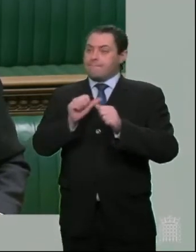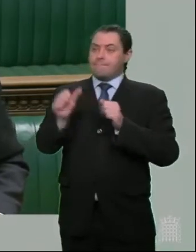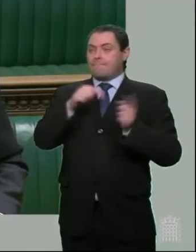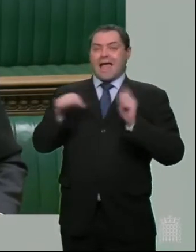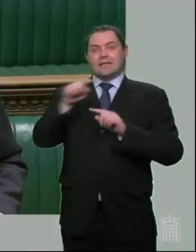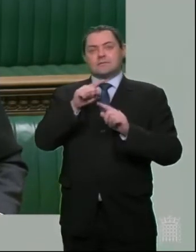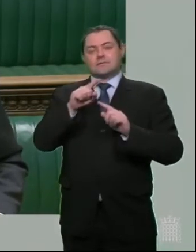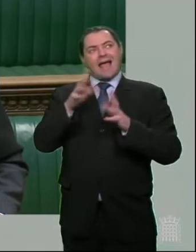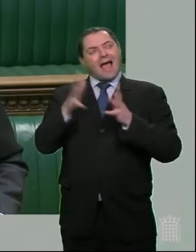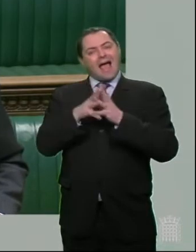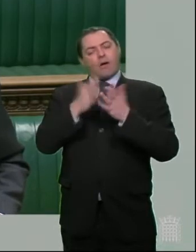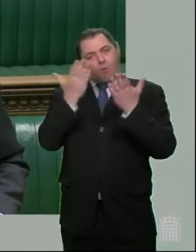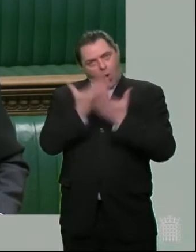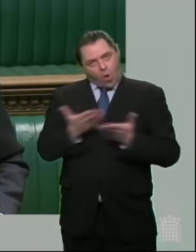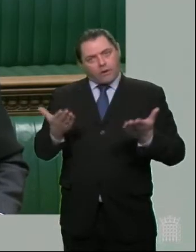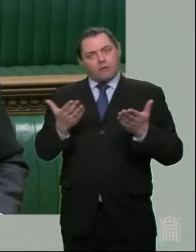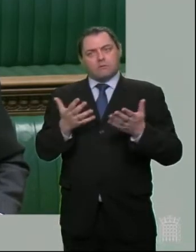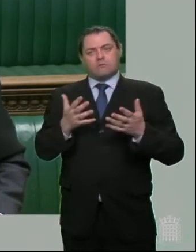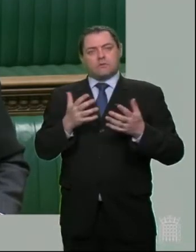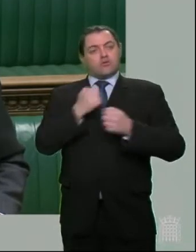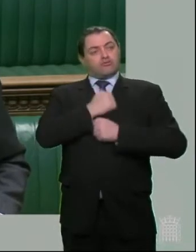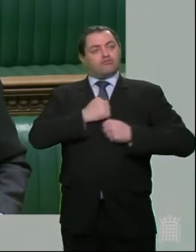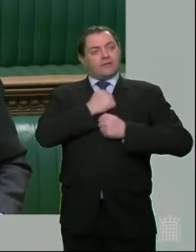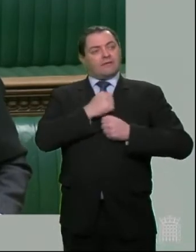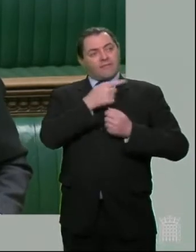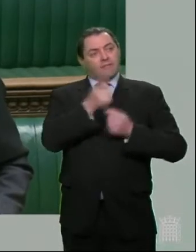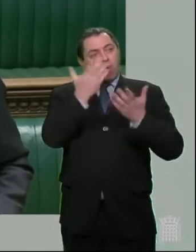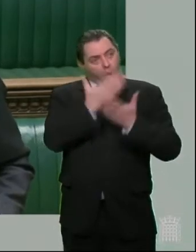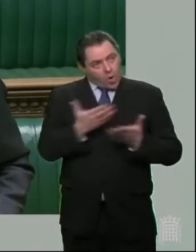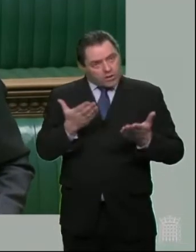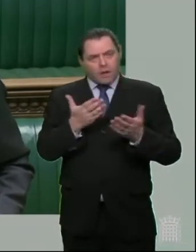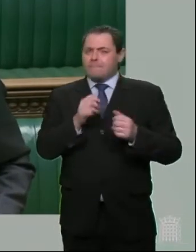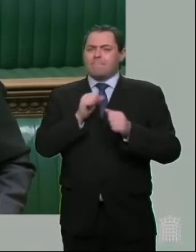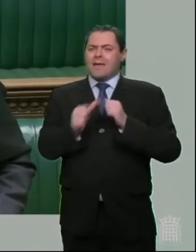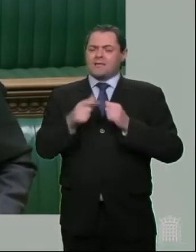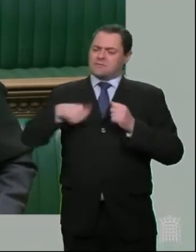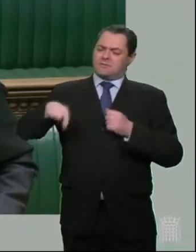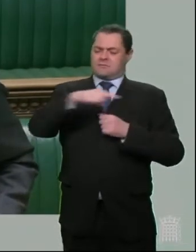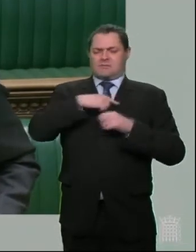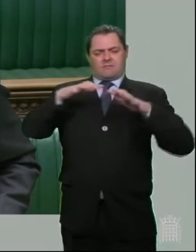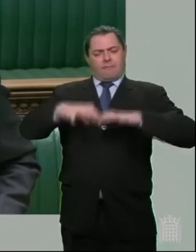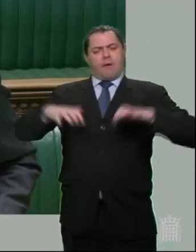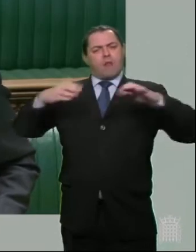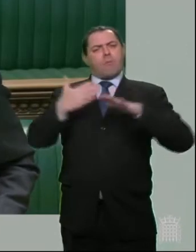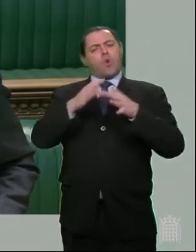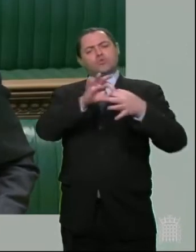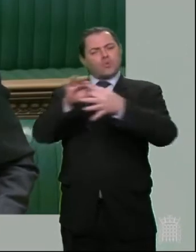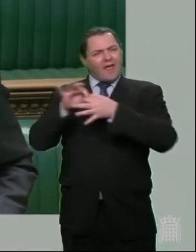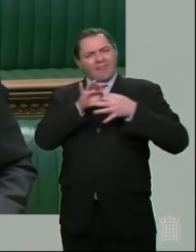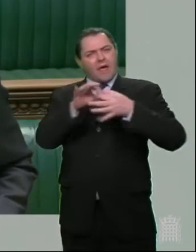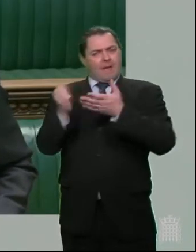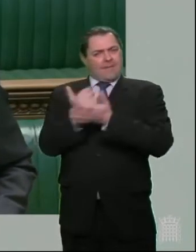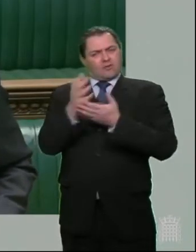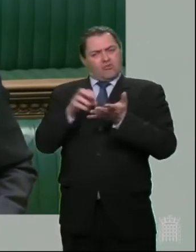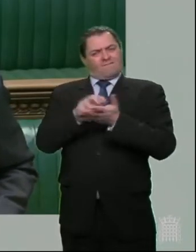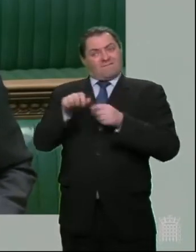honour those who are currently grieving is to work together to bring this virus down, to keep it under control